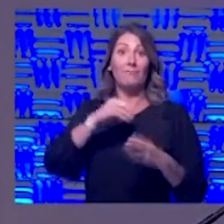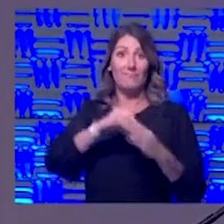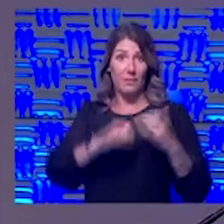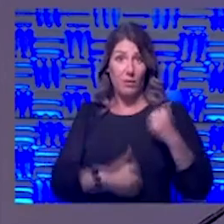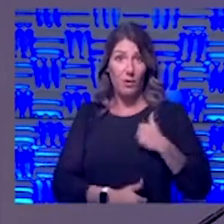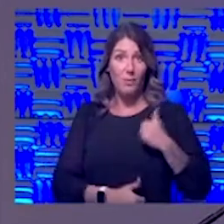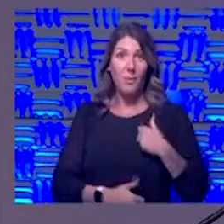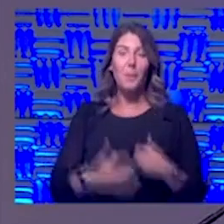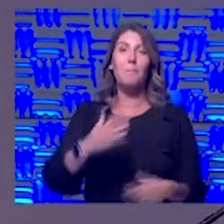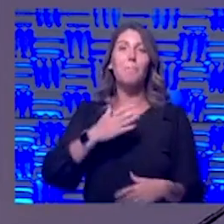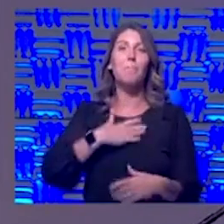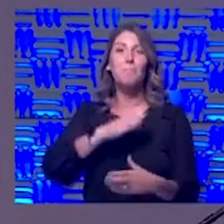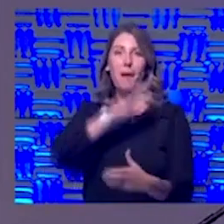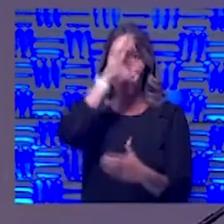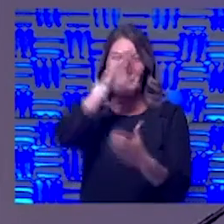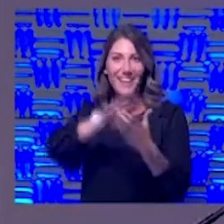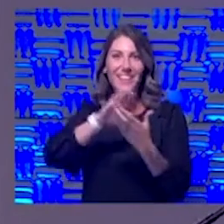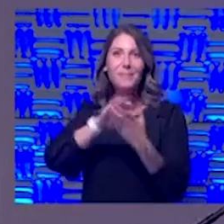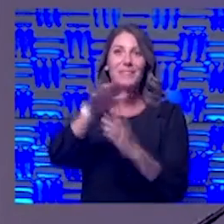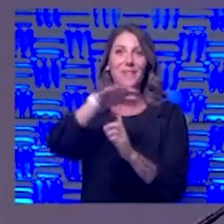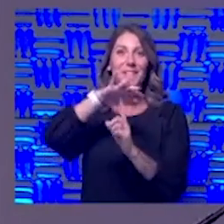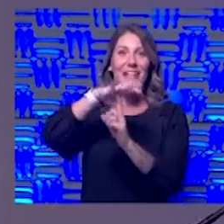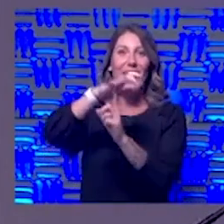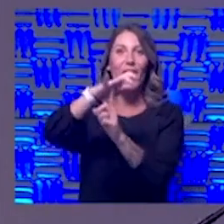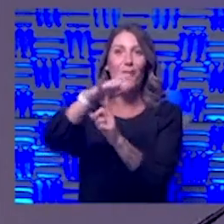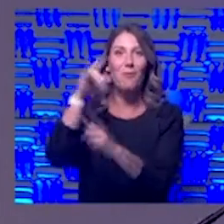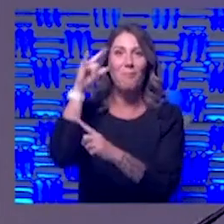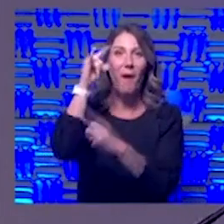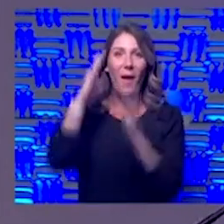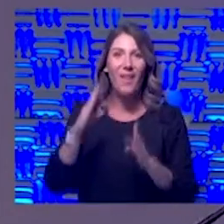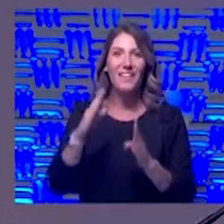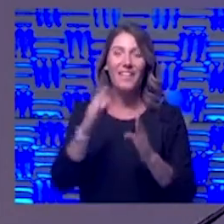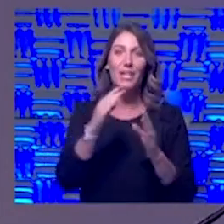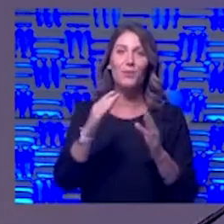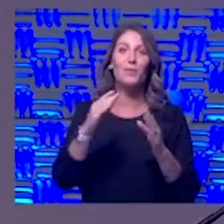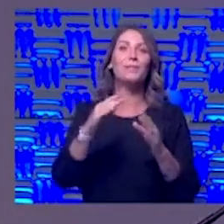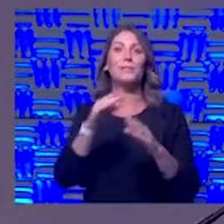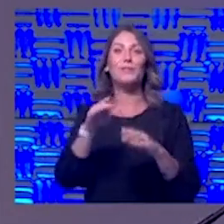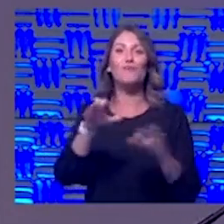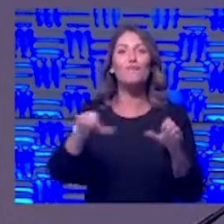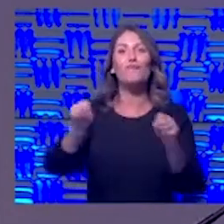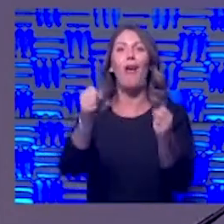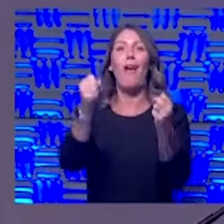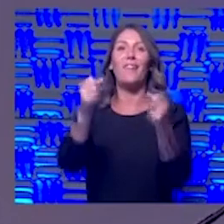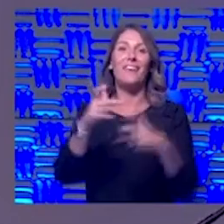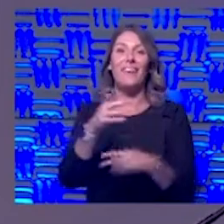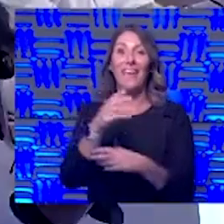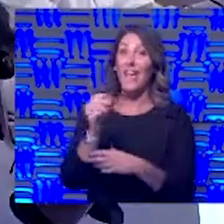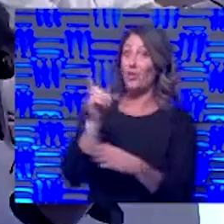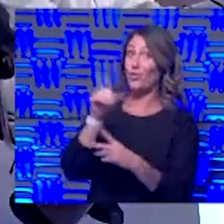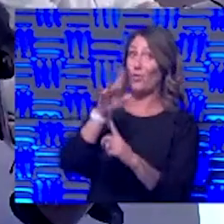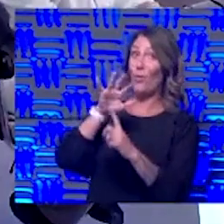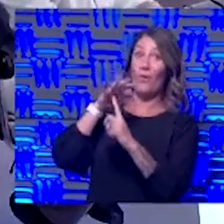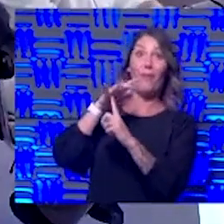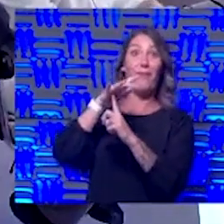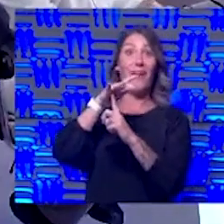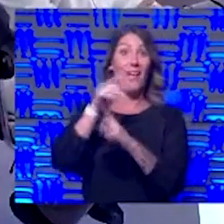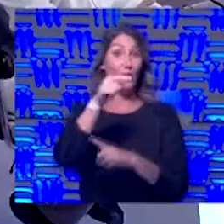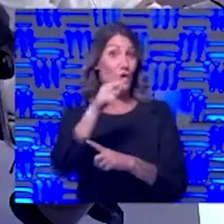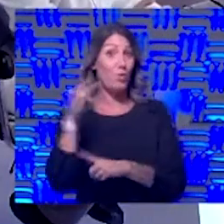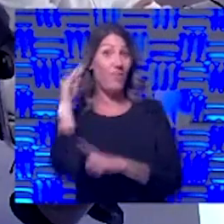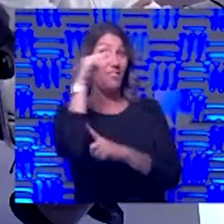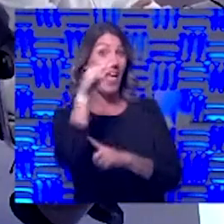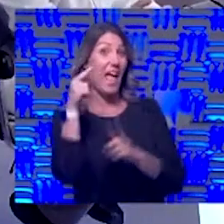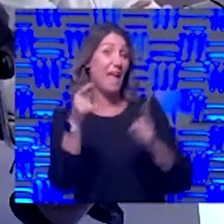was a helicopter pilot, so he was the one actually driving the helicopter. That you were flying holding on the side. You're right. He may